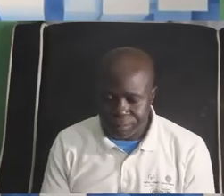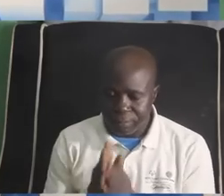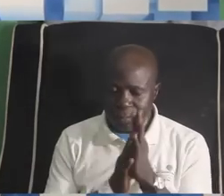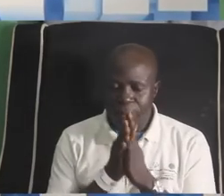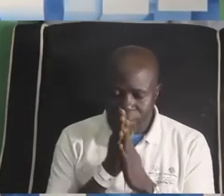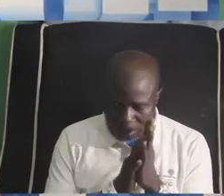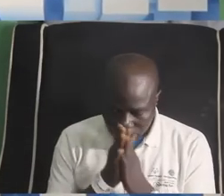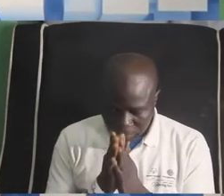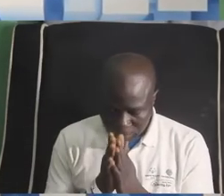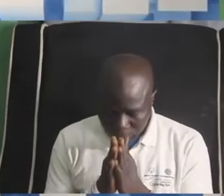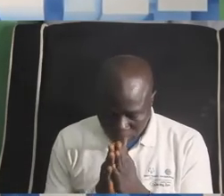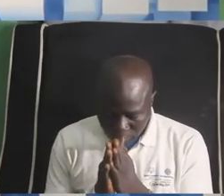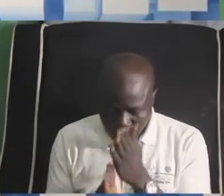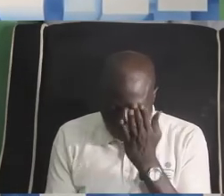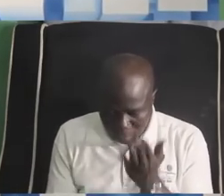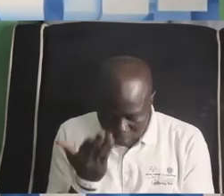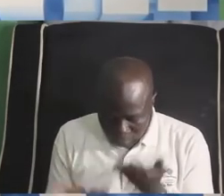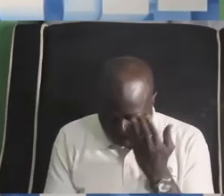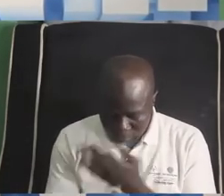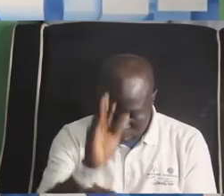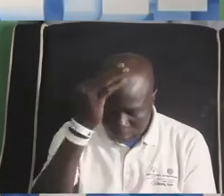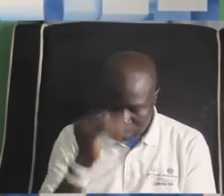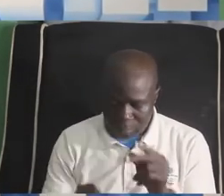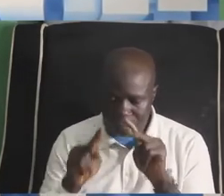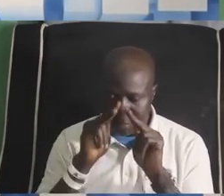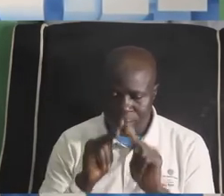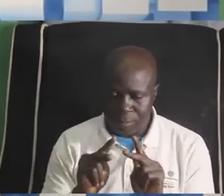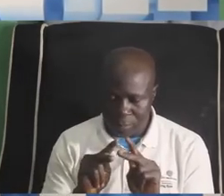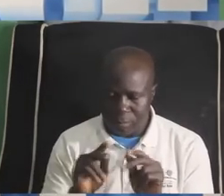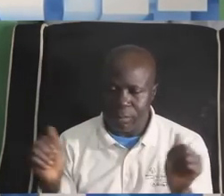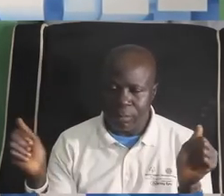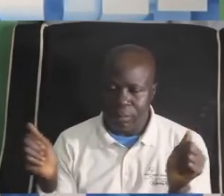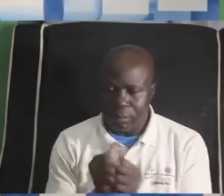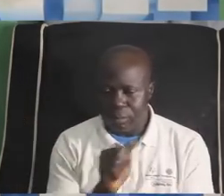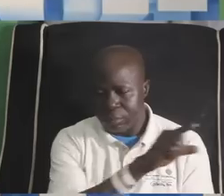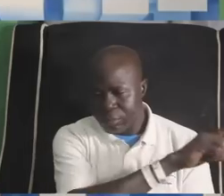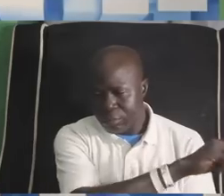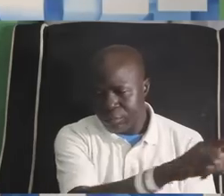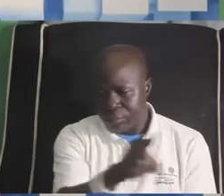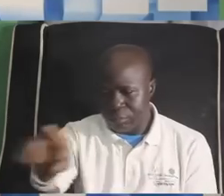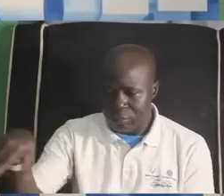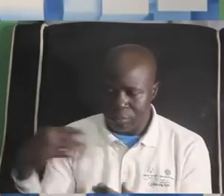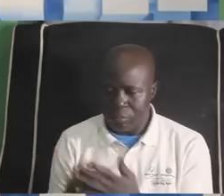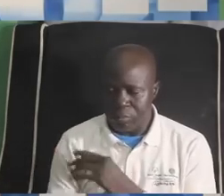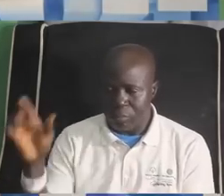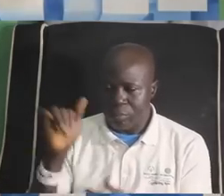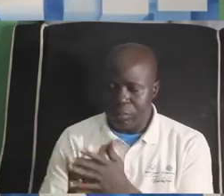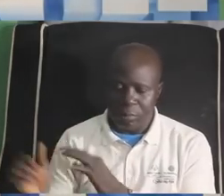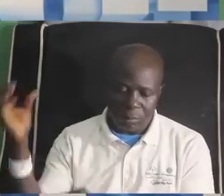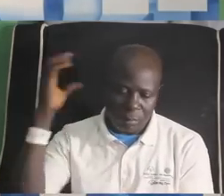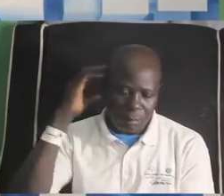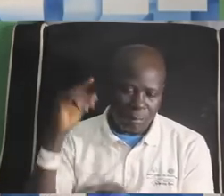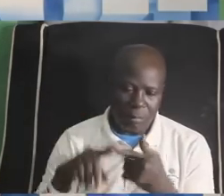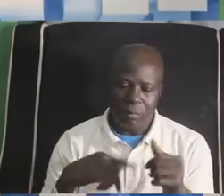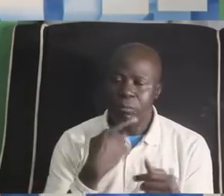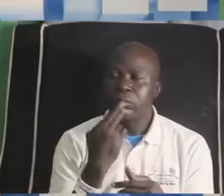je ki olorun alafia me dada peace ki o wa pelu gbogbo eniyan be with everyone gbogbo ohun me that